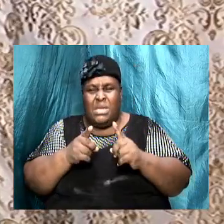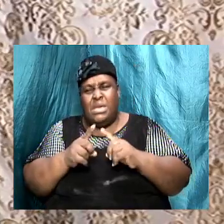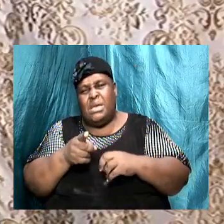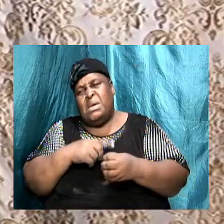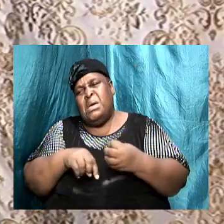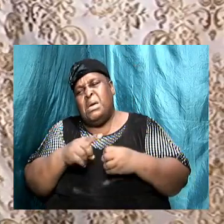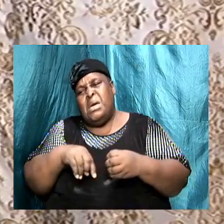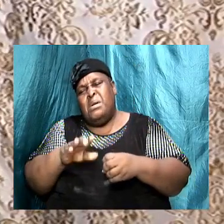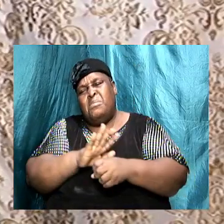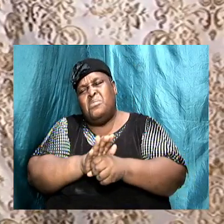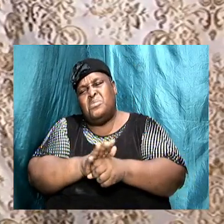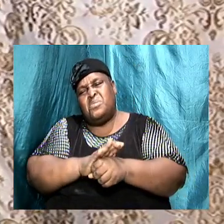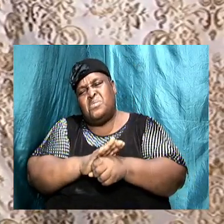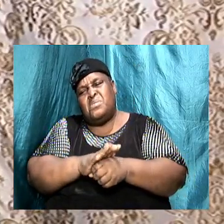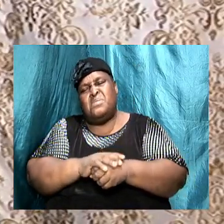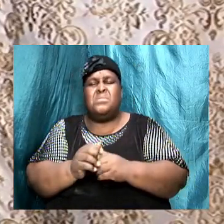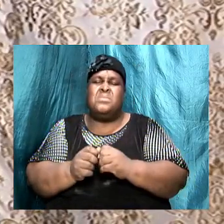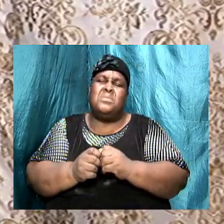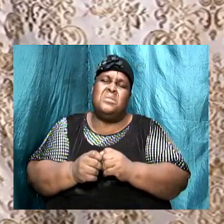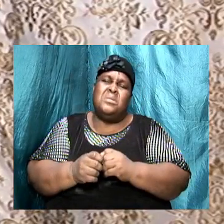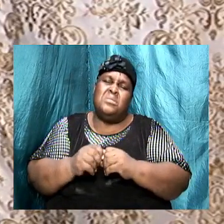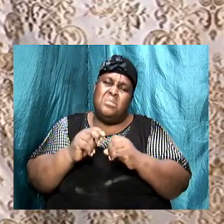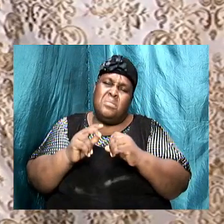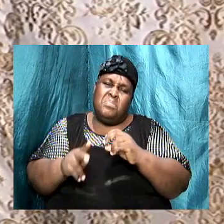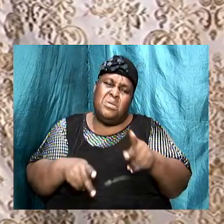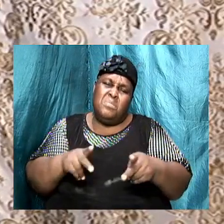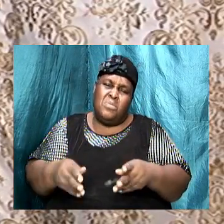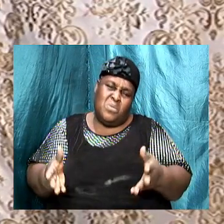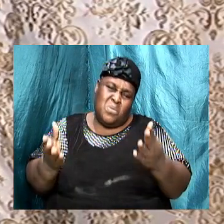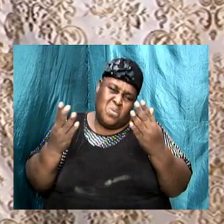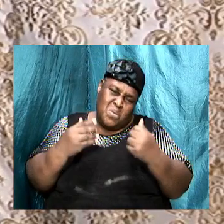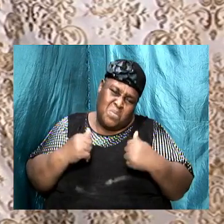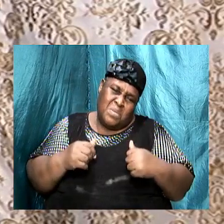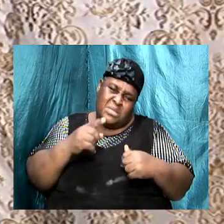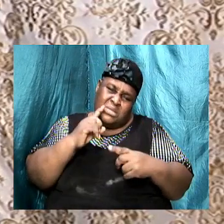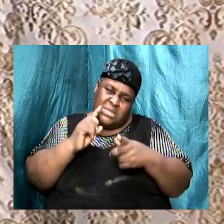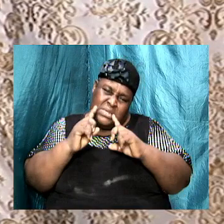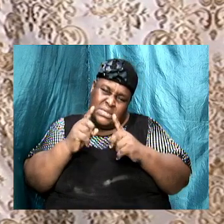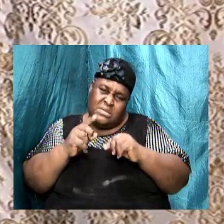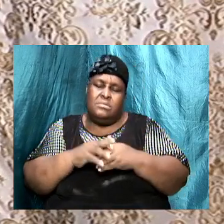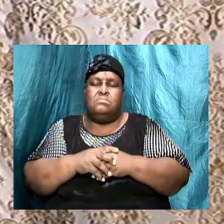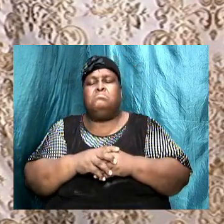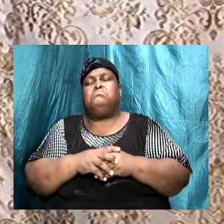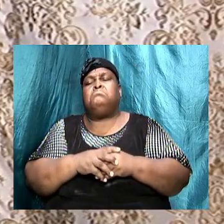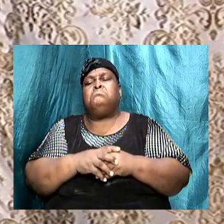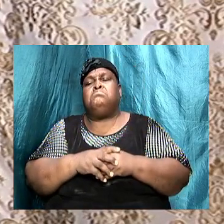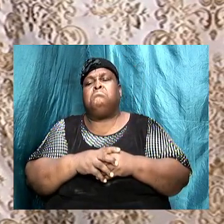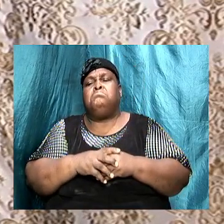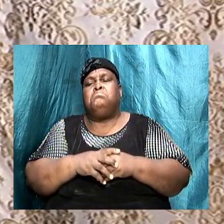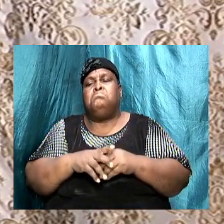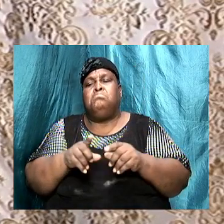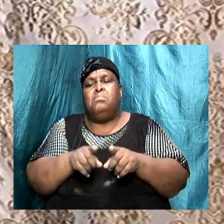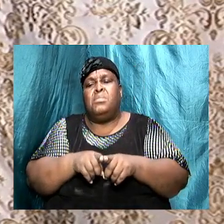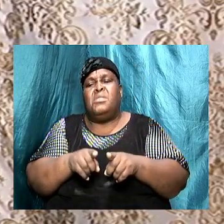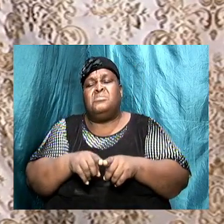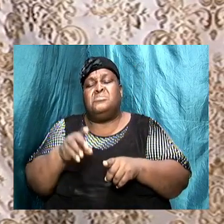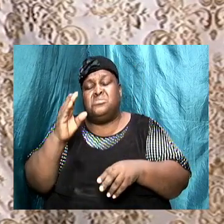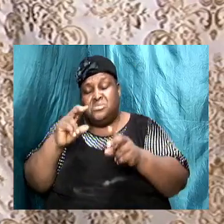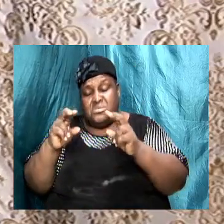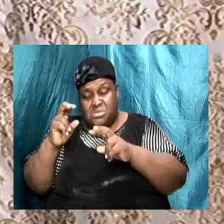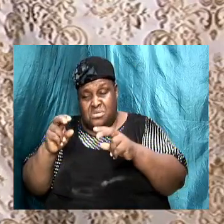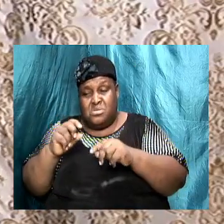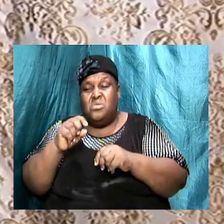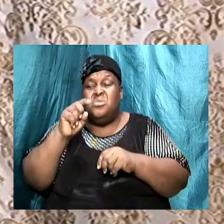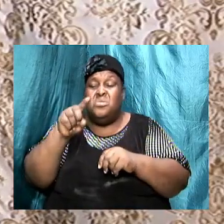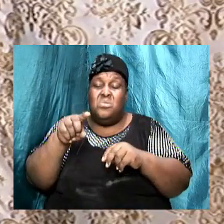have a whole heap of things sending out. Persons will come and they talk. But as researchers, we know that, look here, you